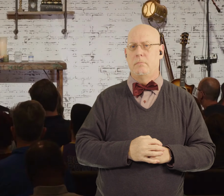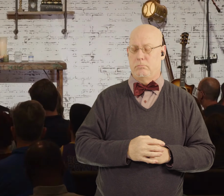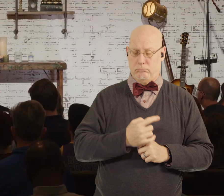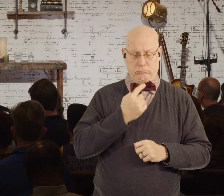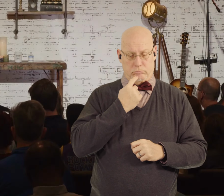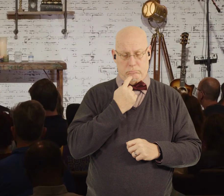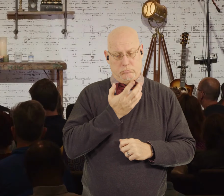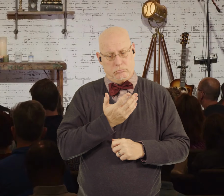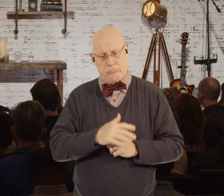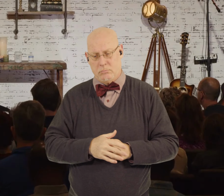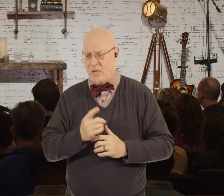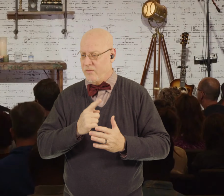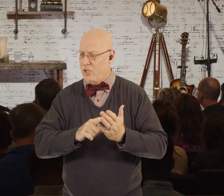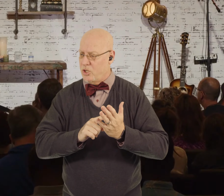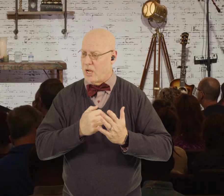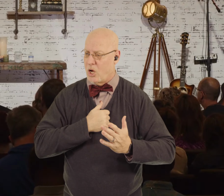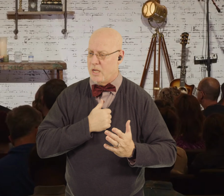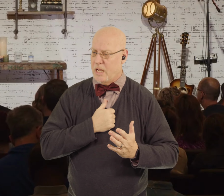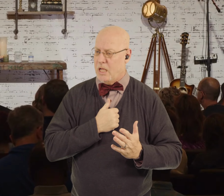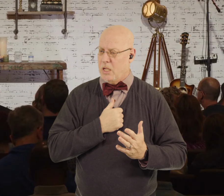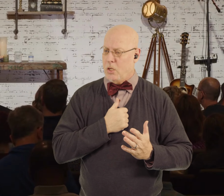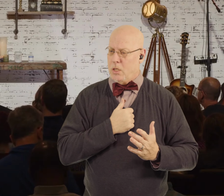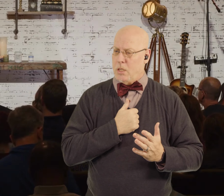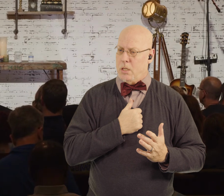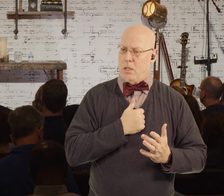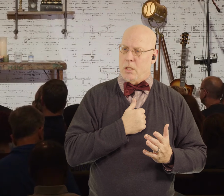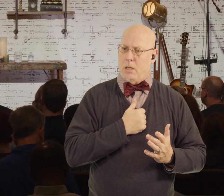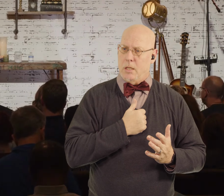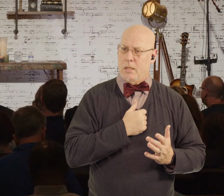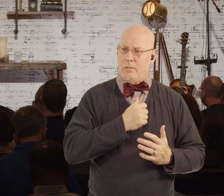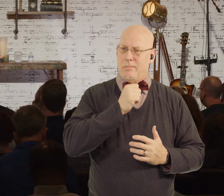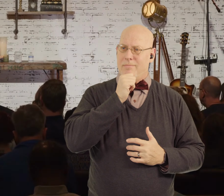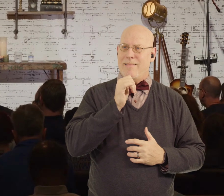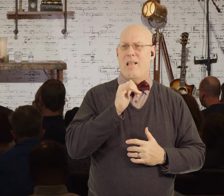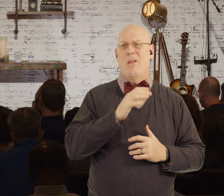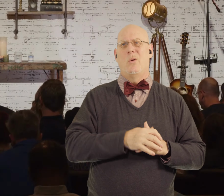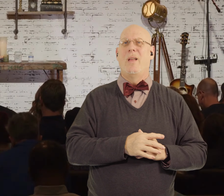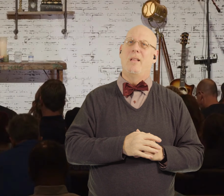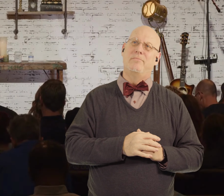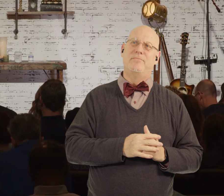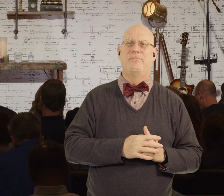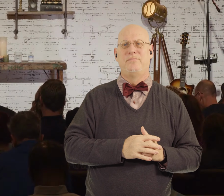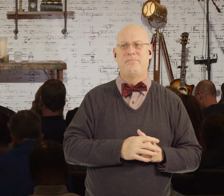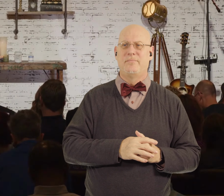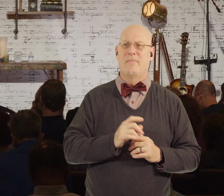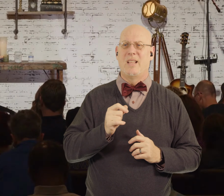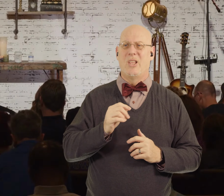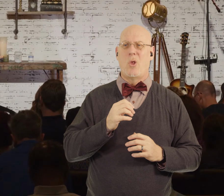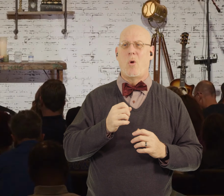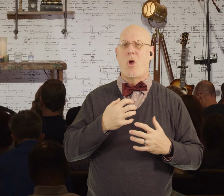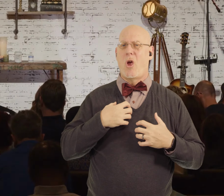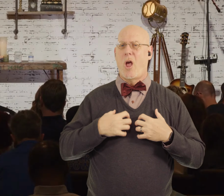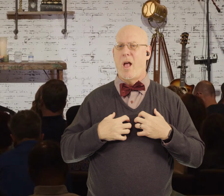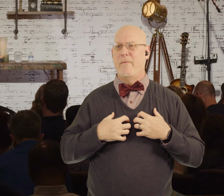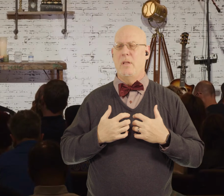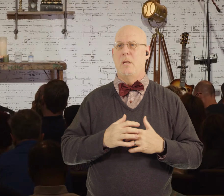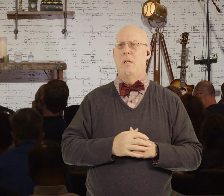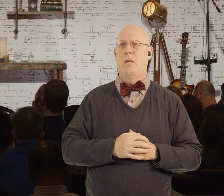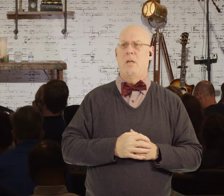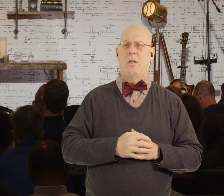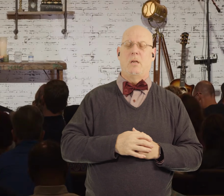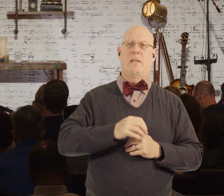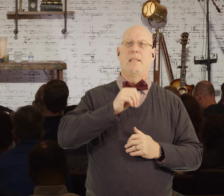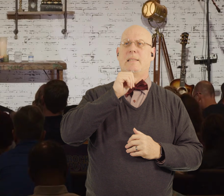important. That's what he says. And so we just have to check ourselves here, because it's not like, well, they're a little off.